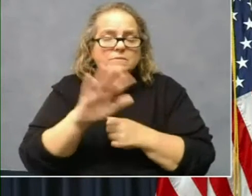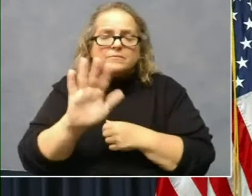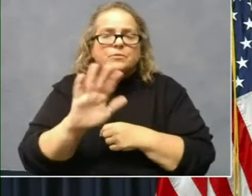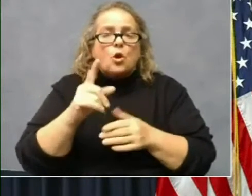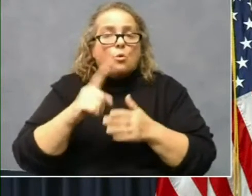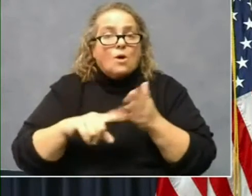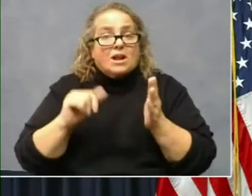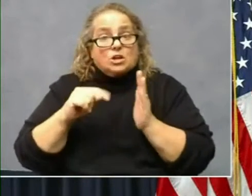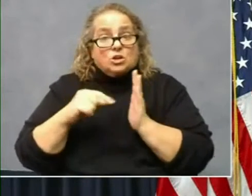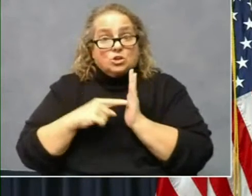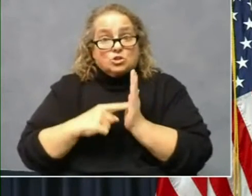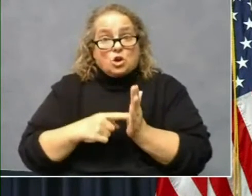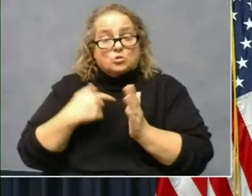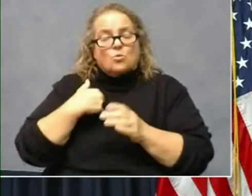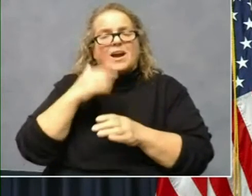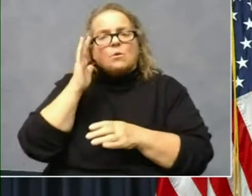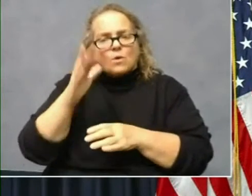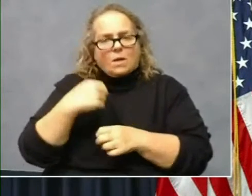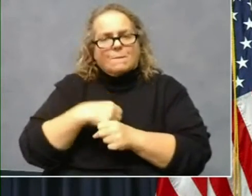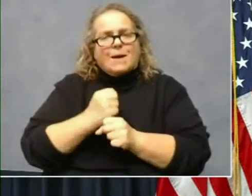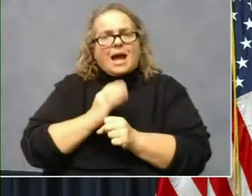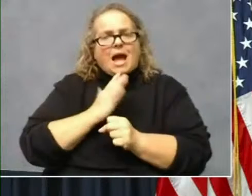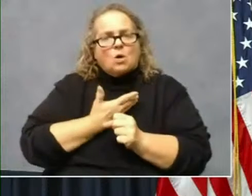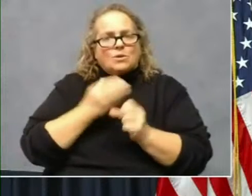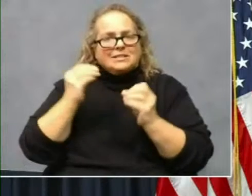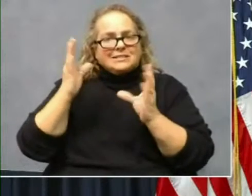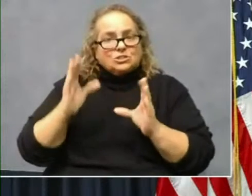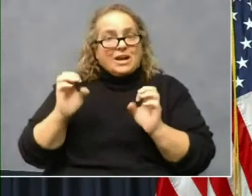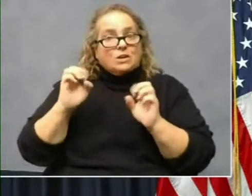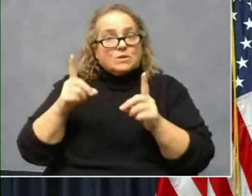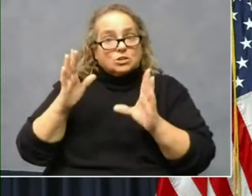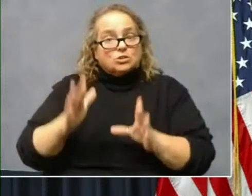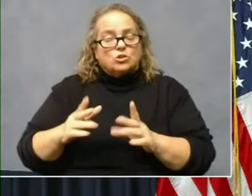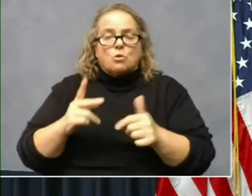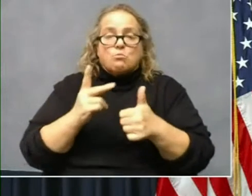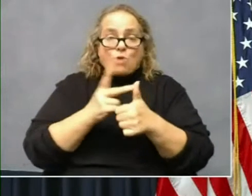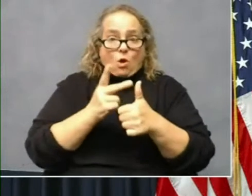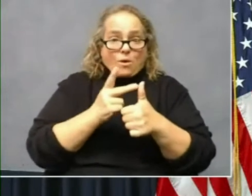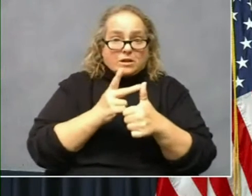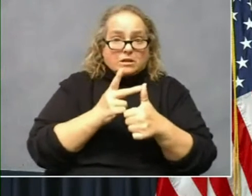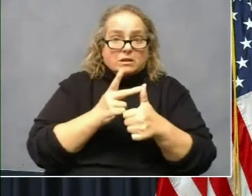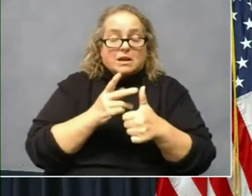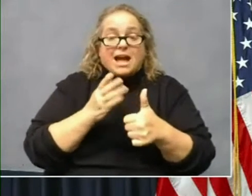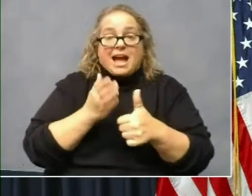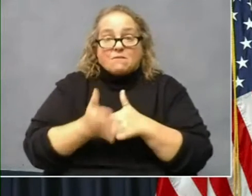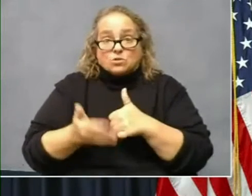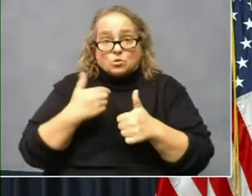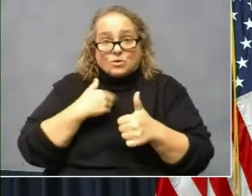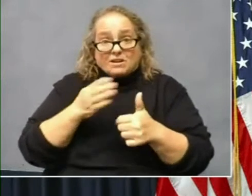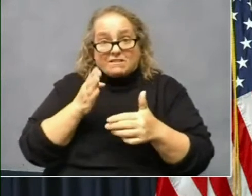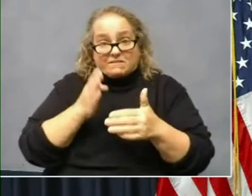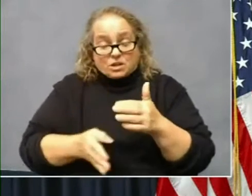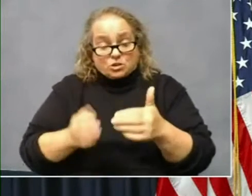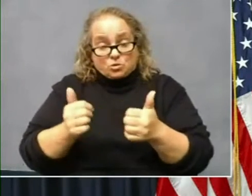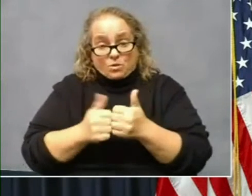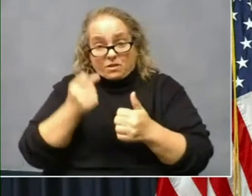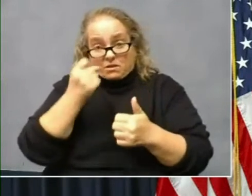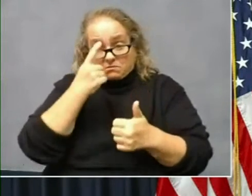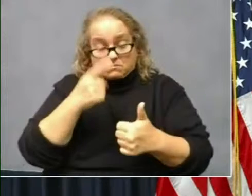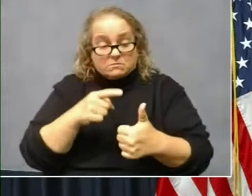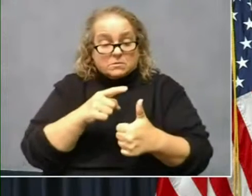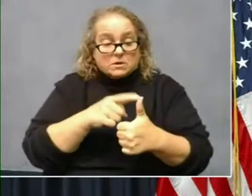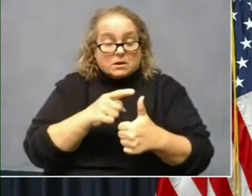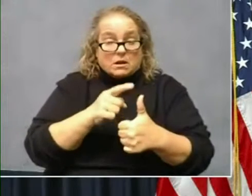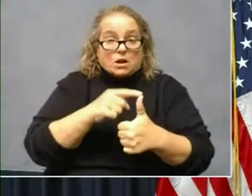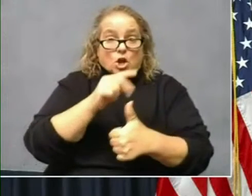absolute priority, that we intend to reach them right after we have gotten long-term care,